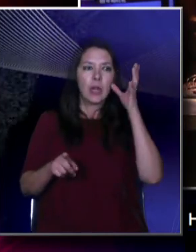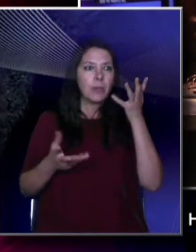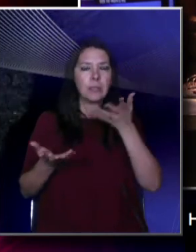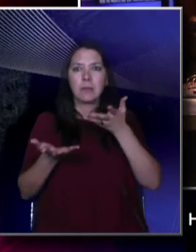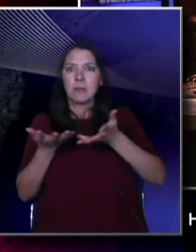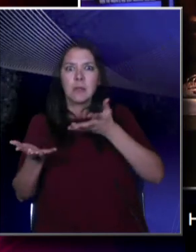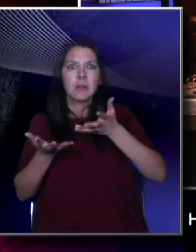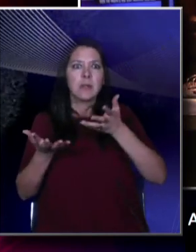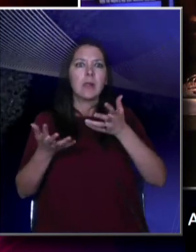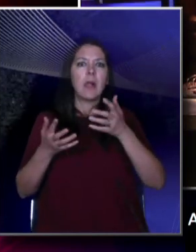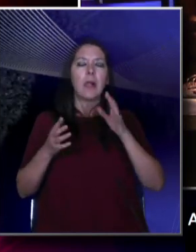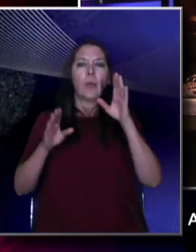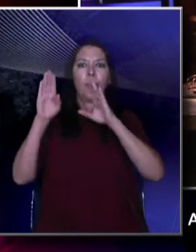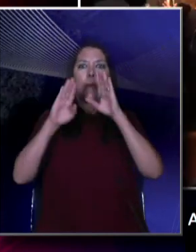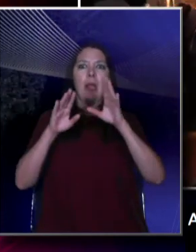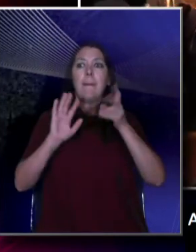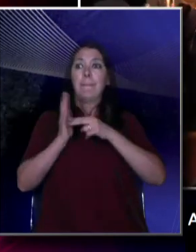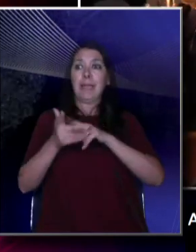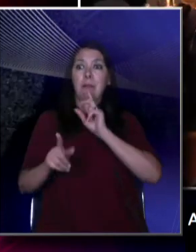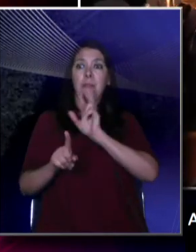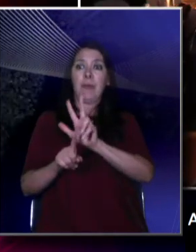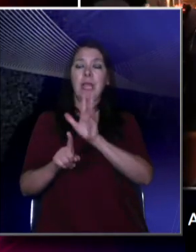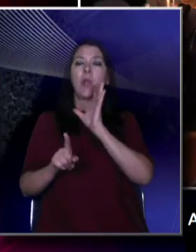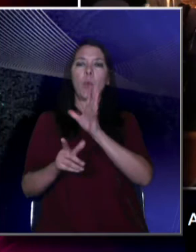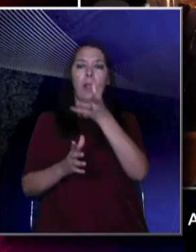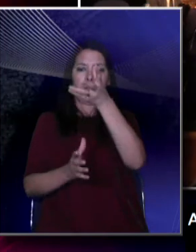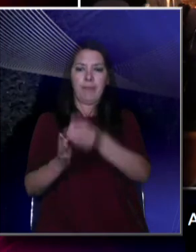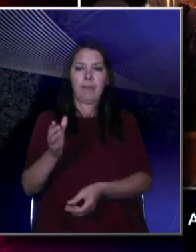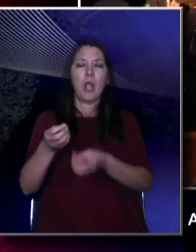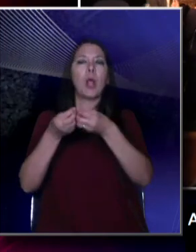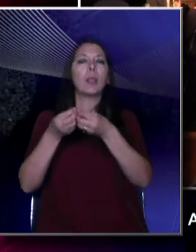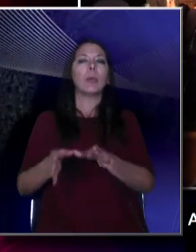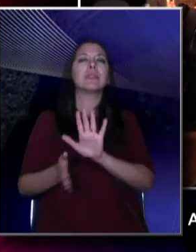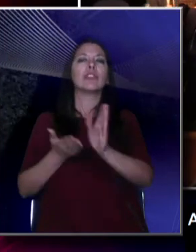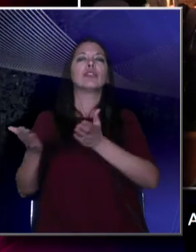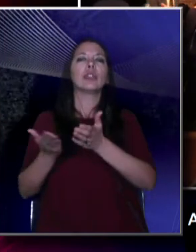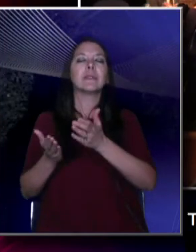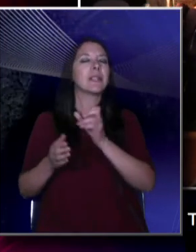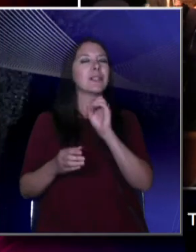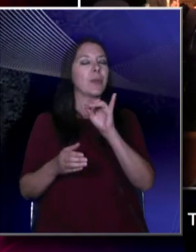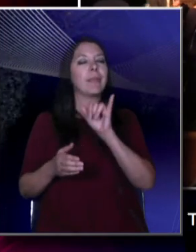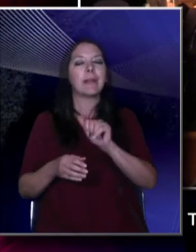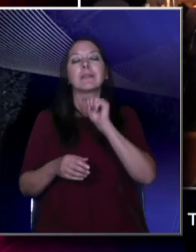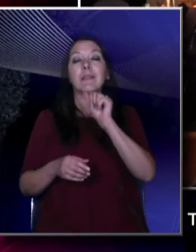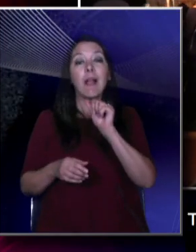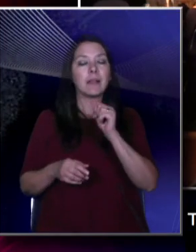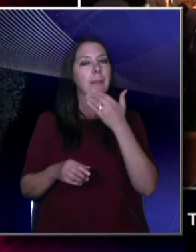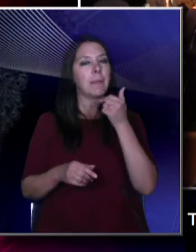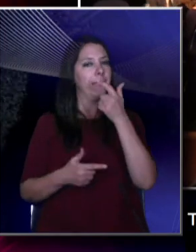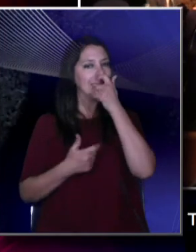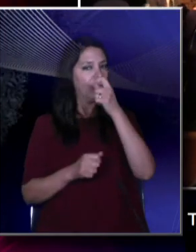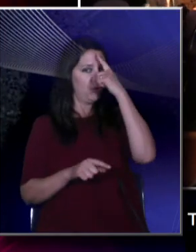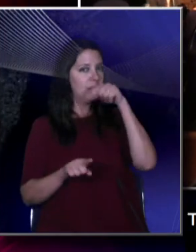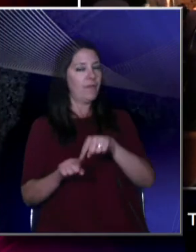they're going to lose services at 3. I'm not sure that's in the child's best interest.